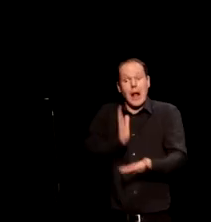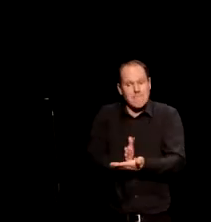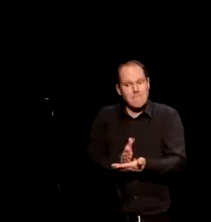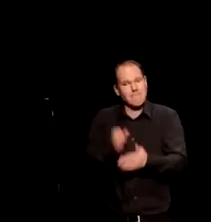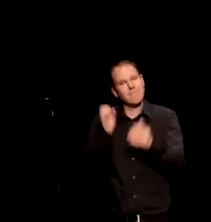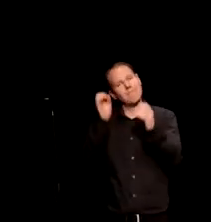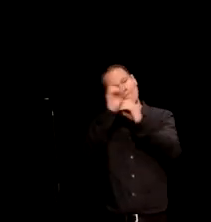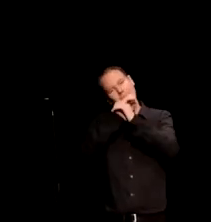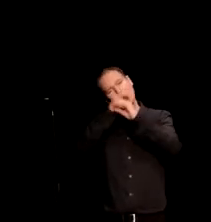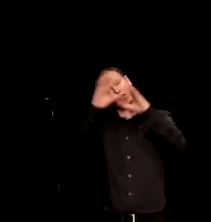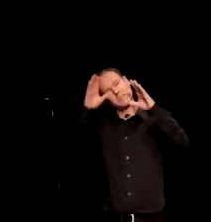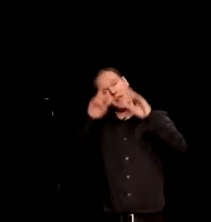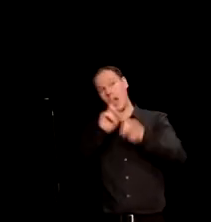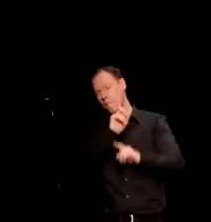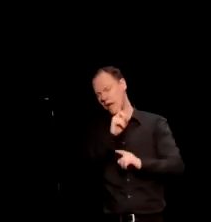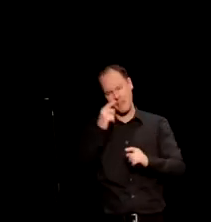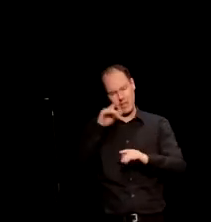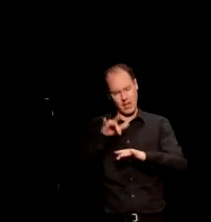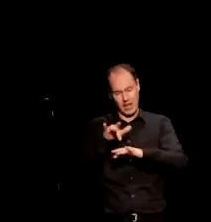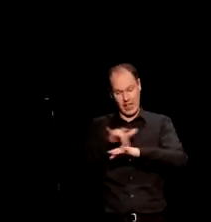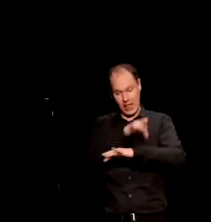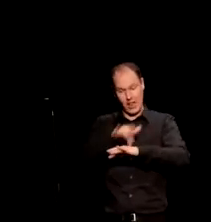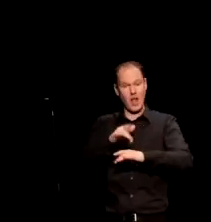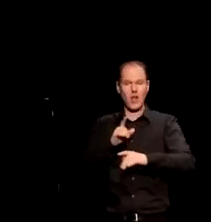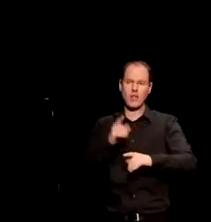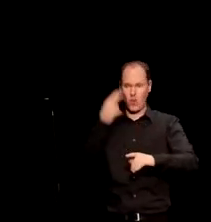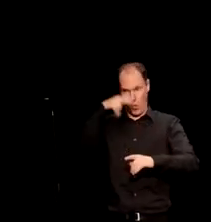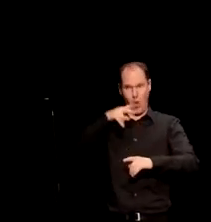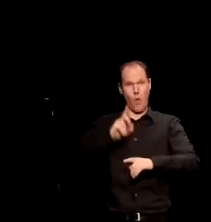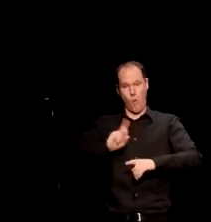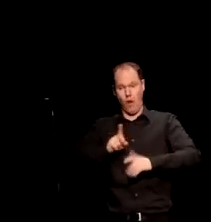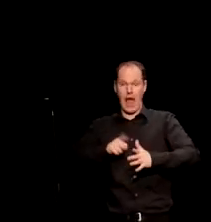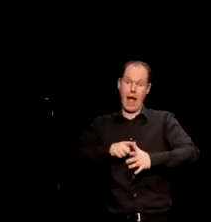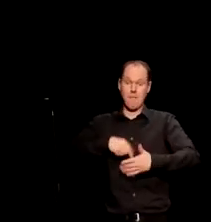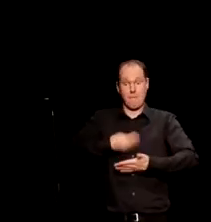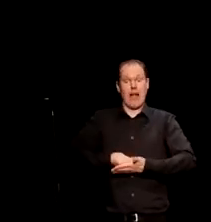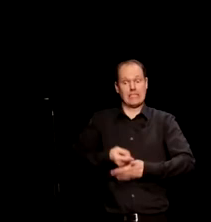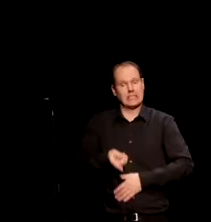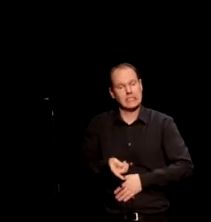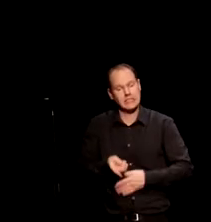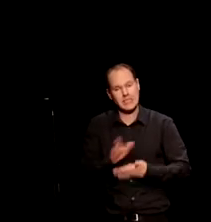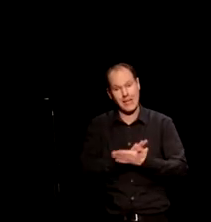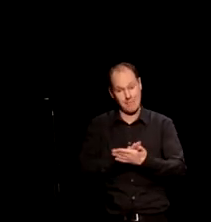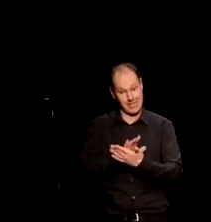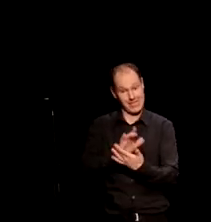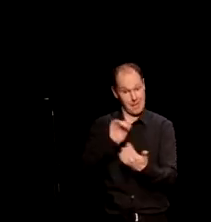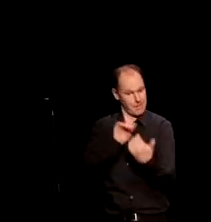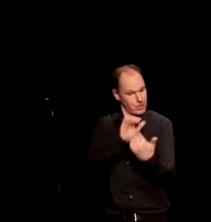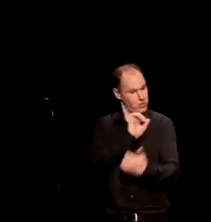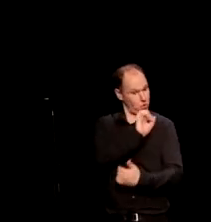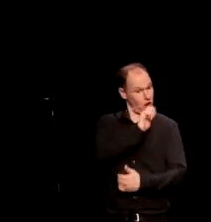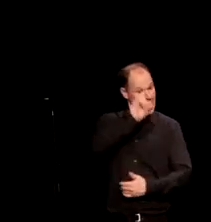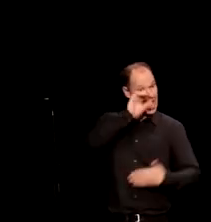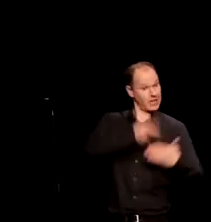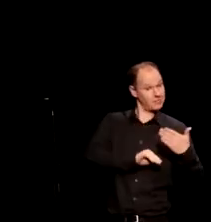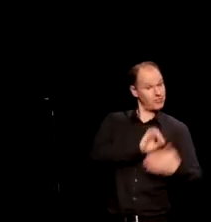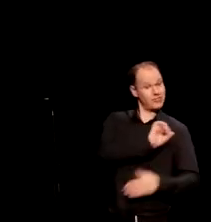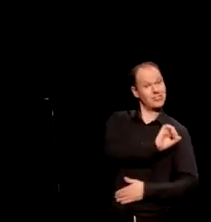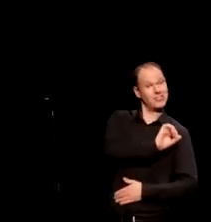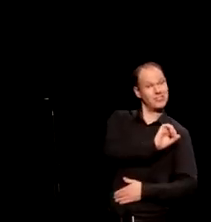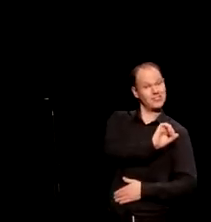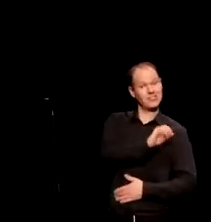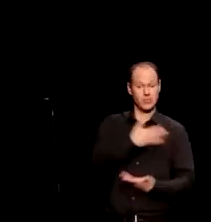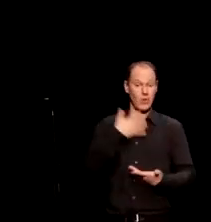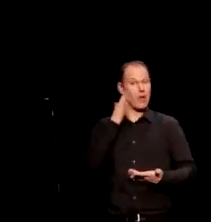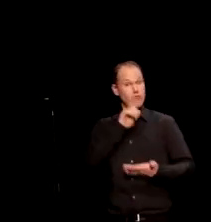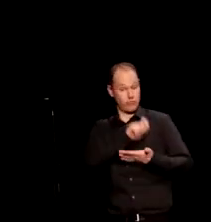read, some of what is in At What a Price was based on what she experienced. And obviously, as writers, your